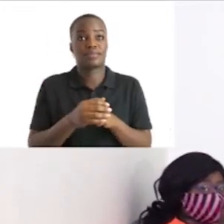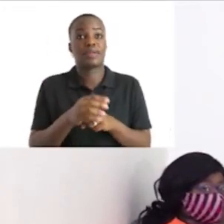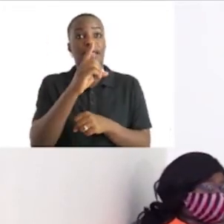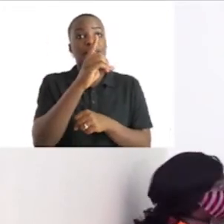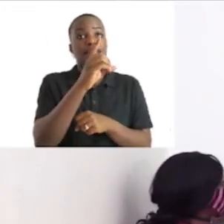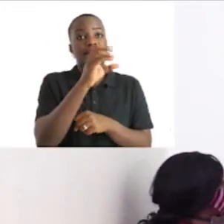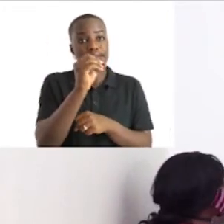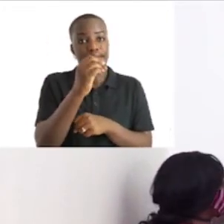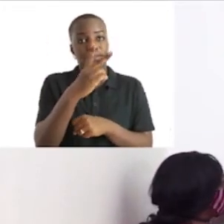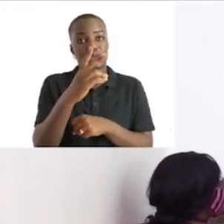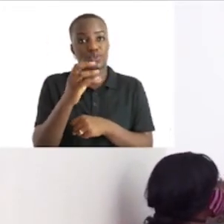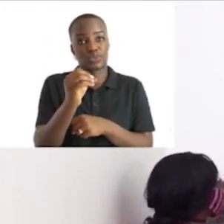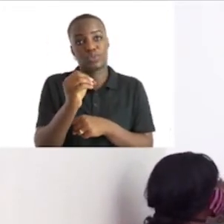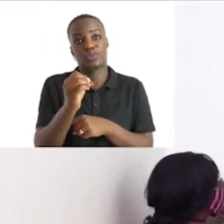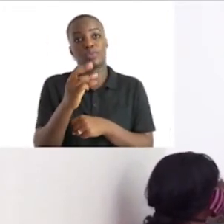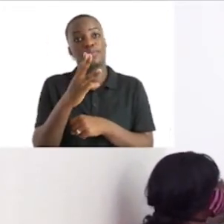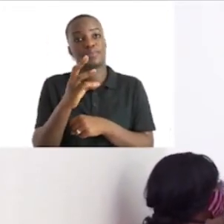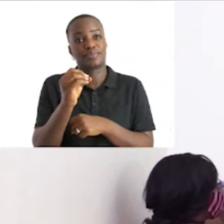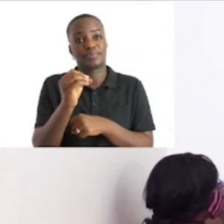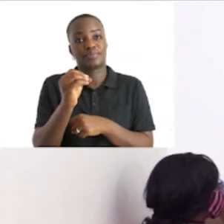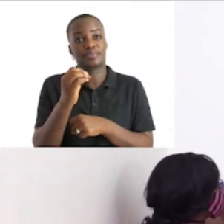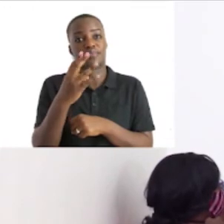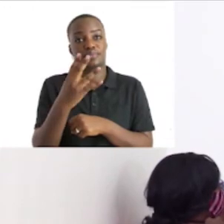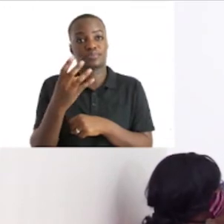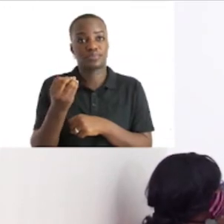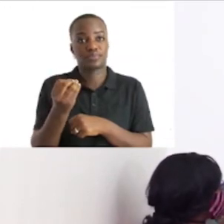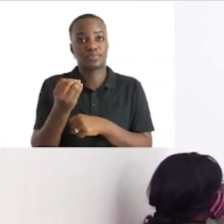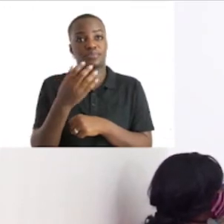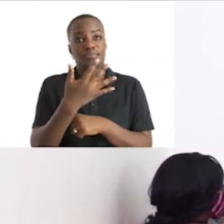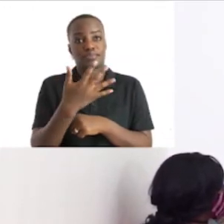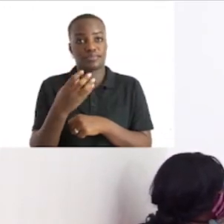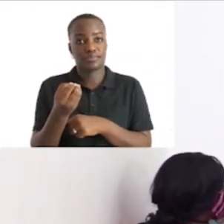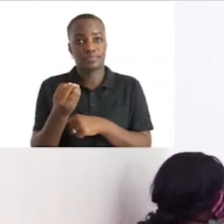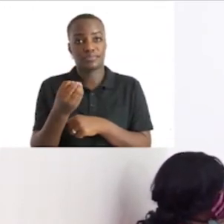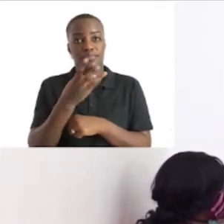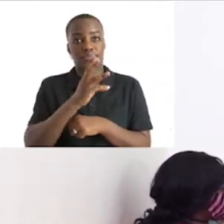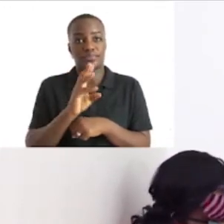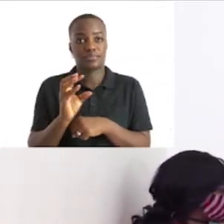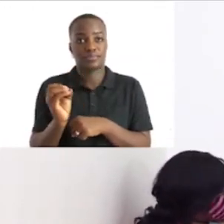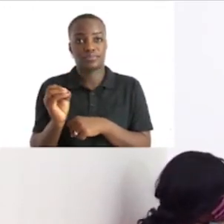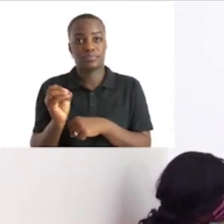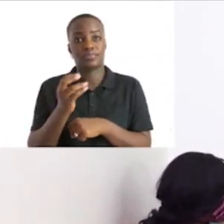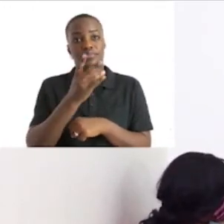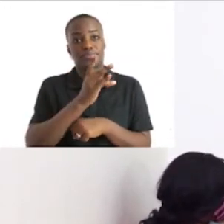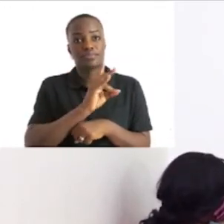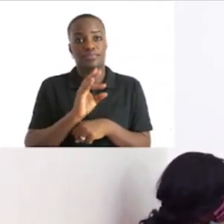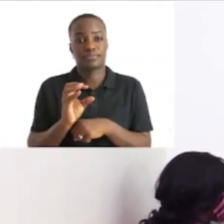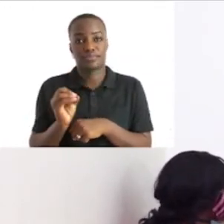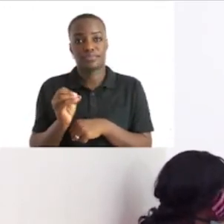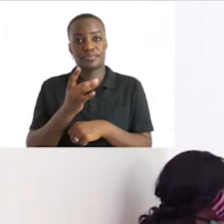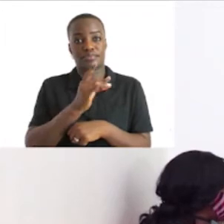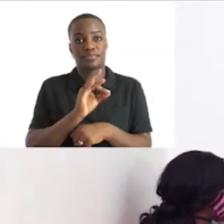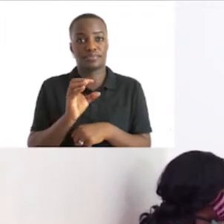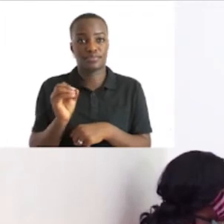10, 20, 30, 40, 50, 60,